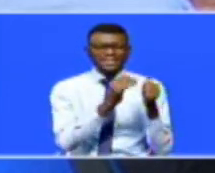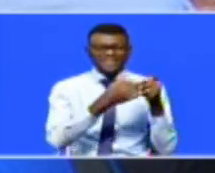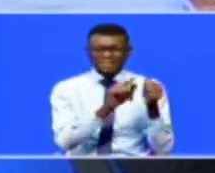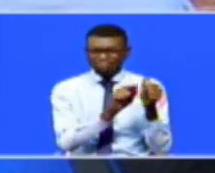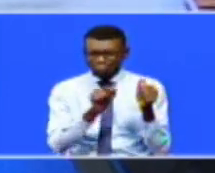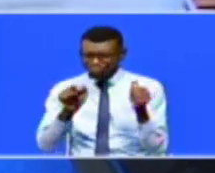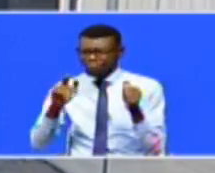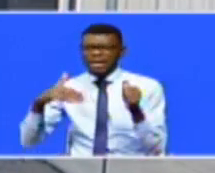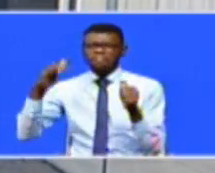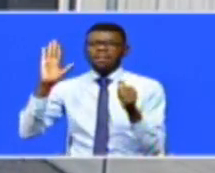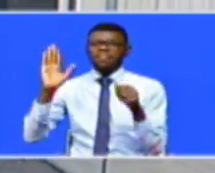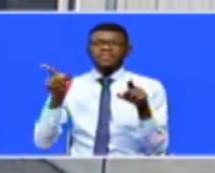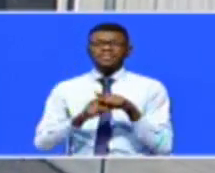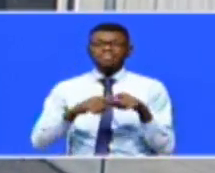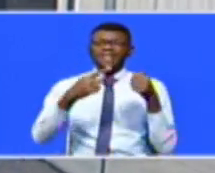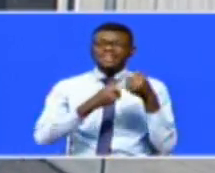an alarming